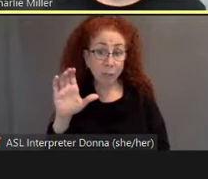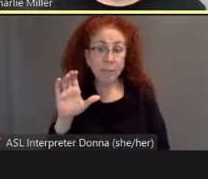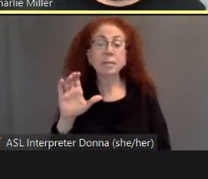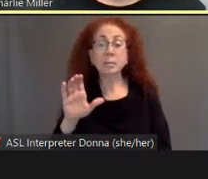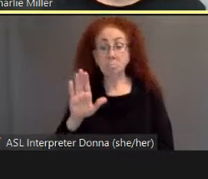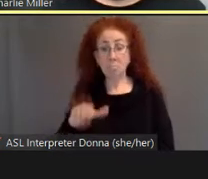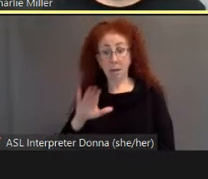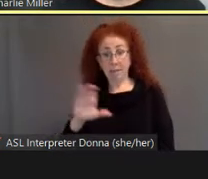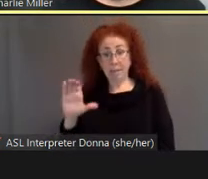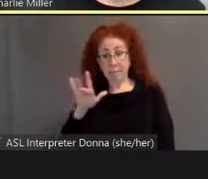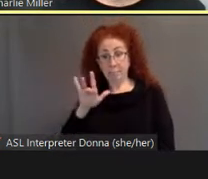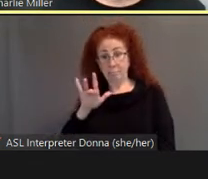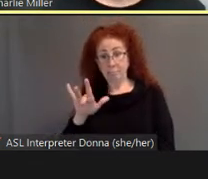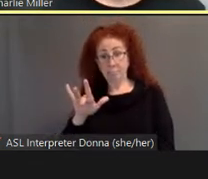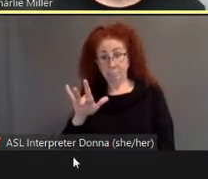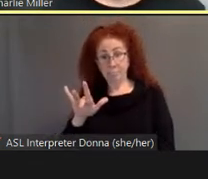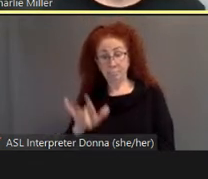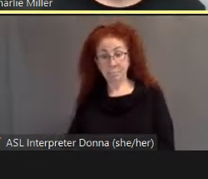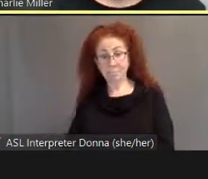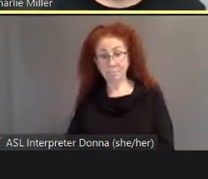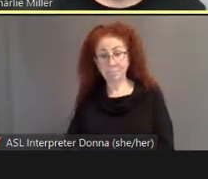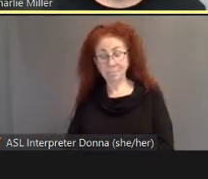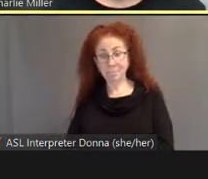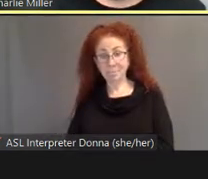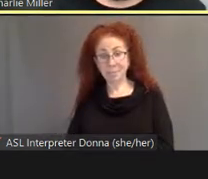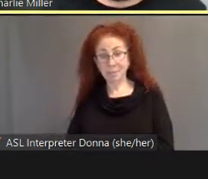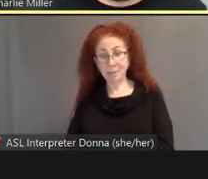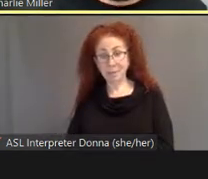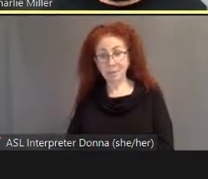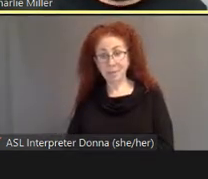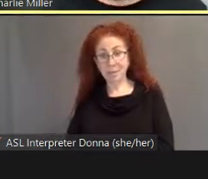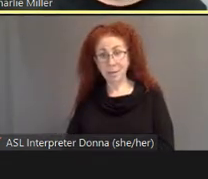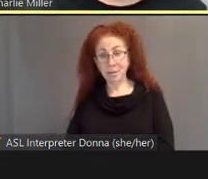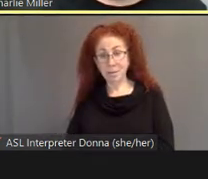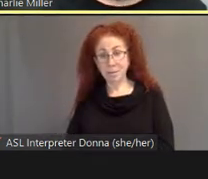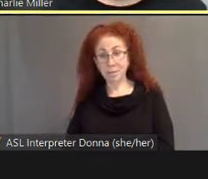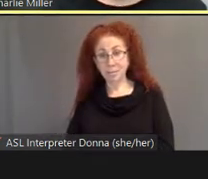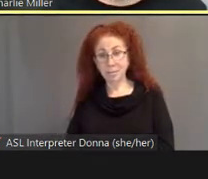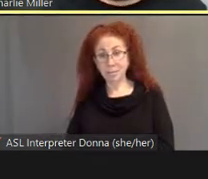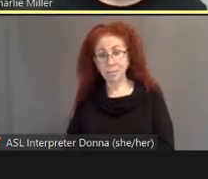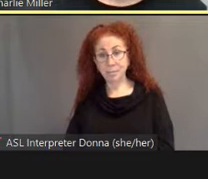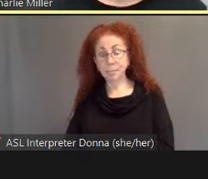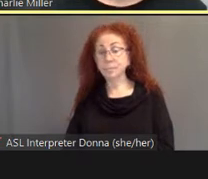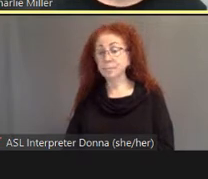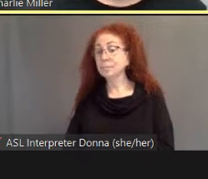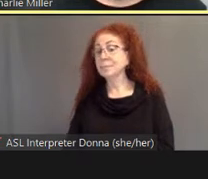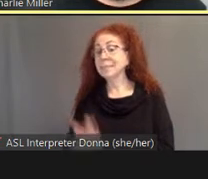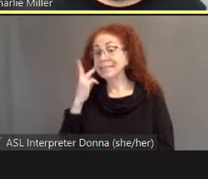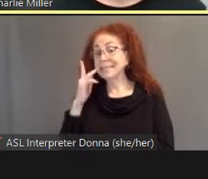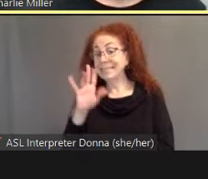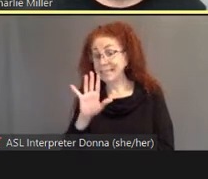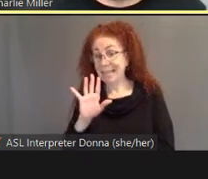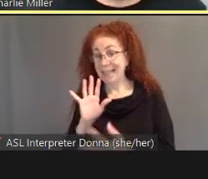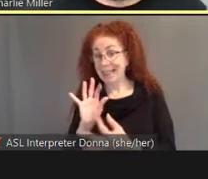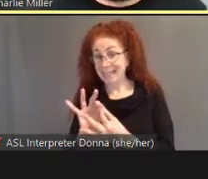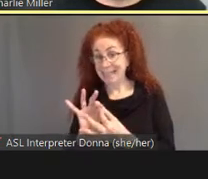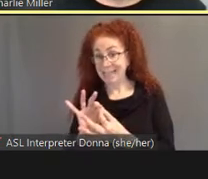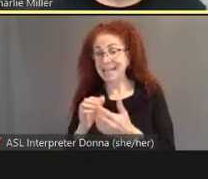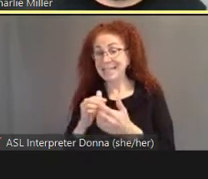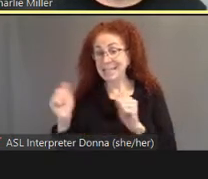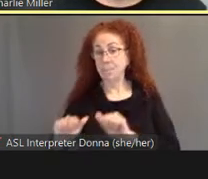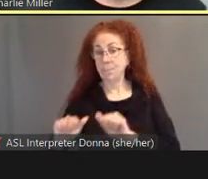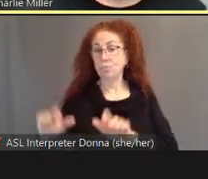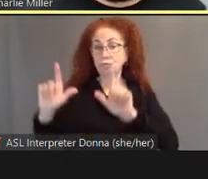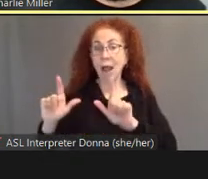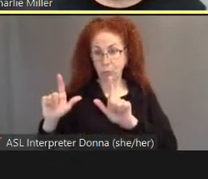select the CC icon at the bottom of the Zoom screen. A link to open these captions in a separate browser will